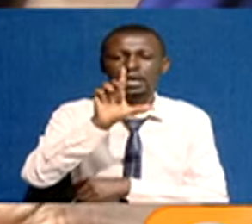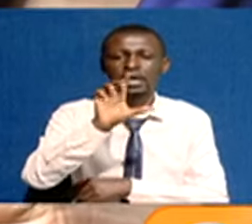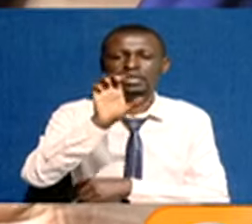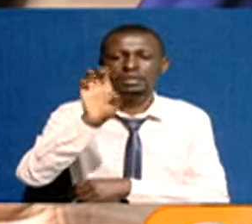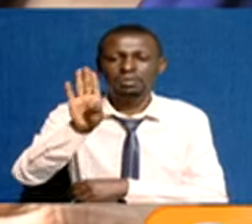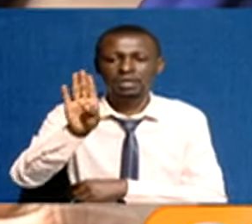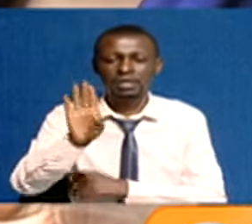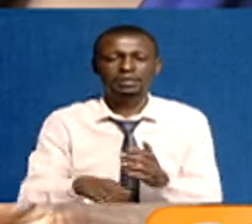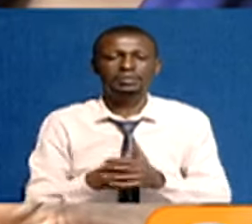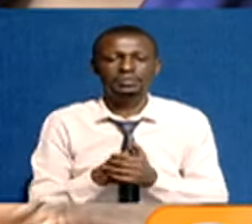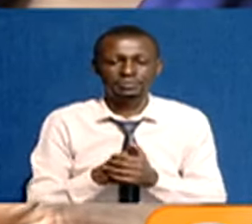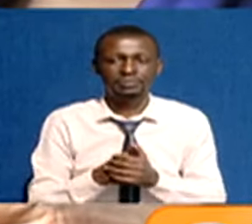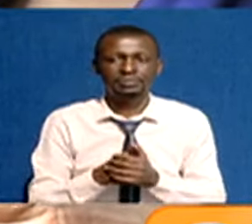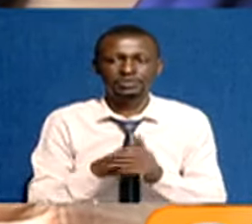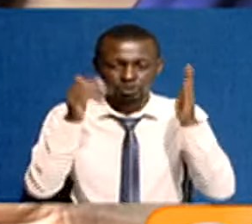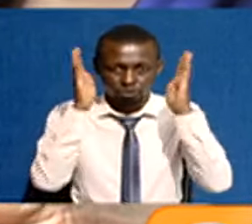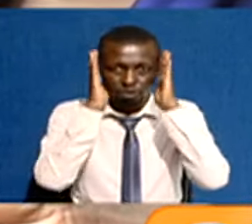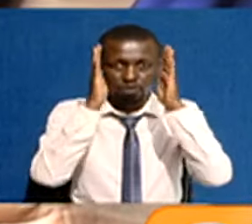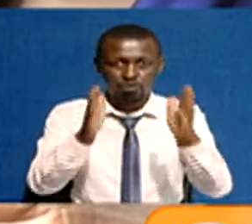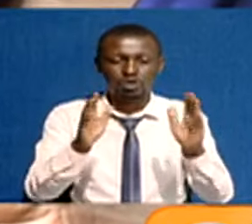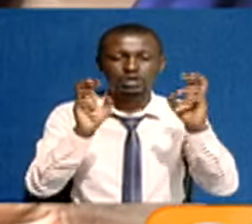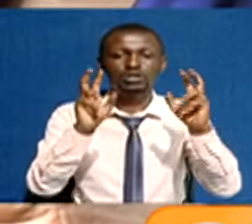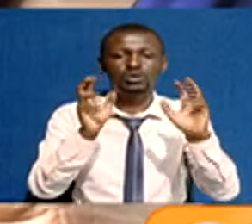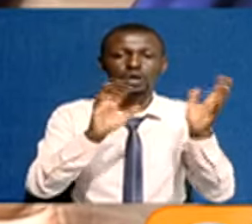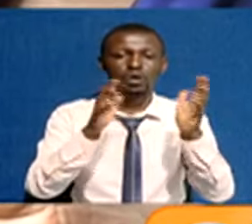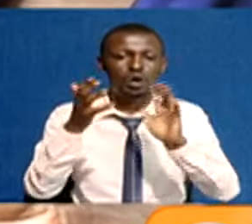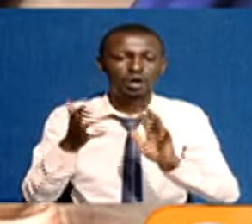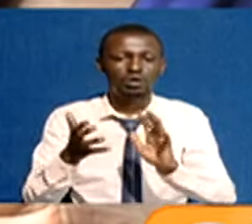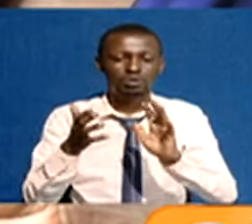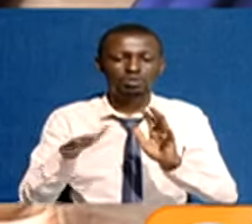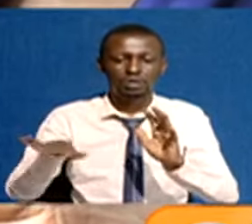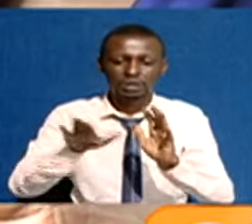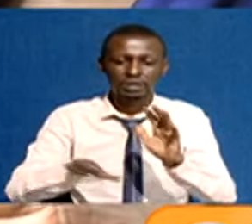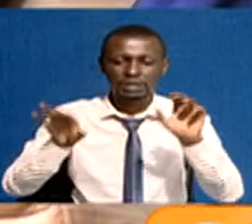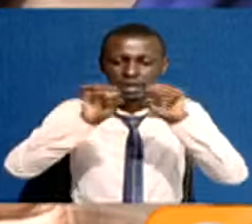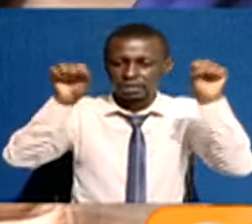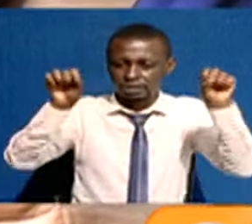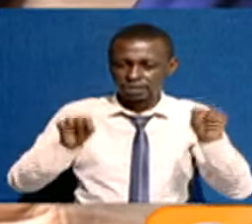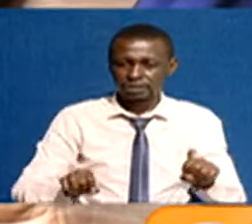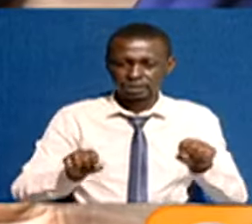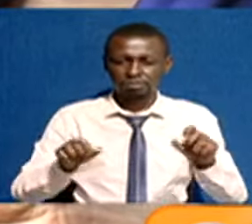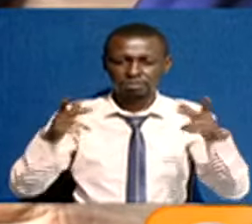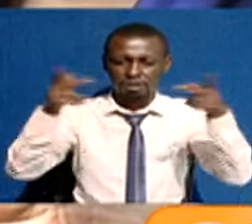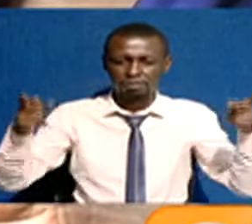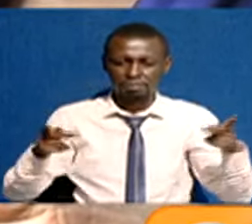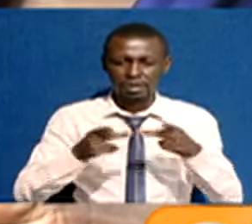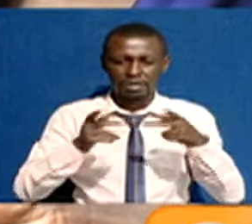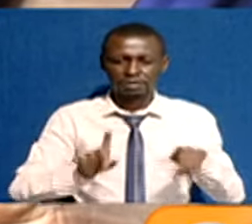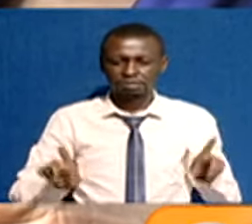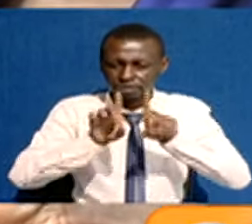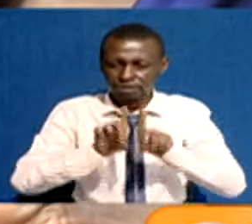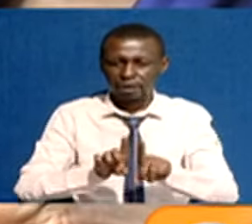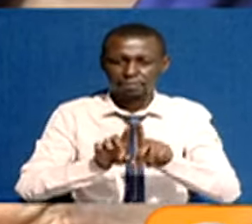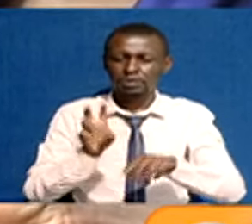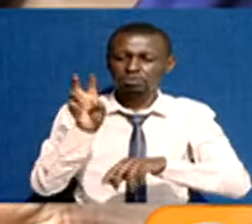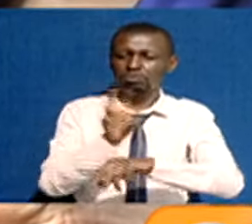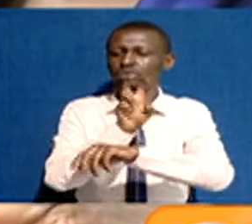look for issues relating to having a central monitoring system where we can be able now to